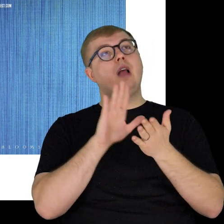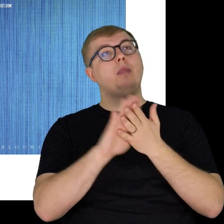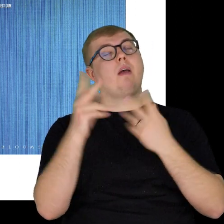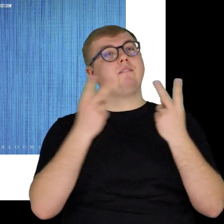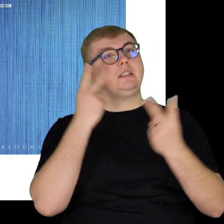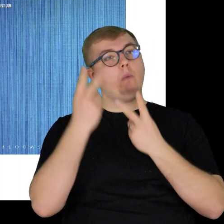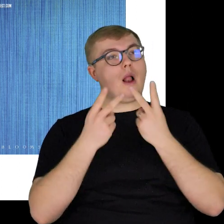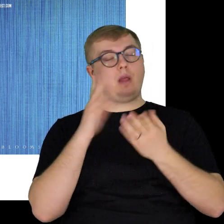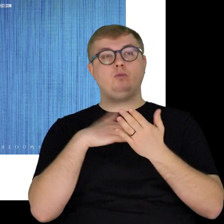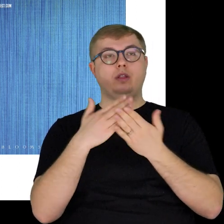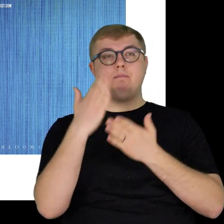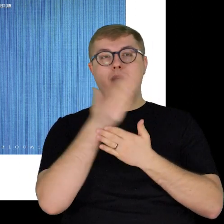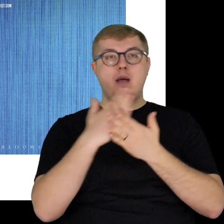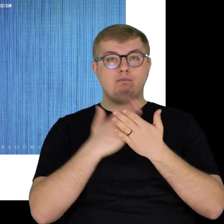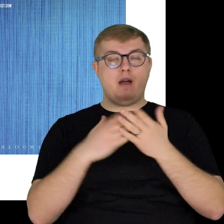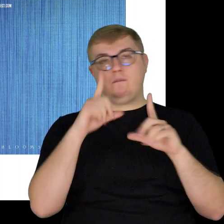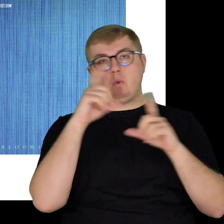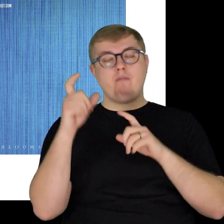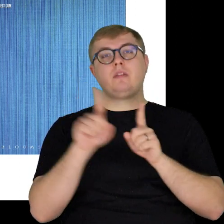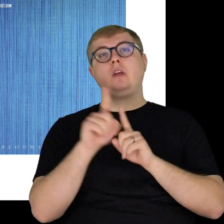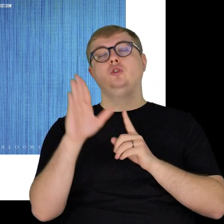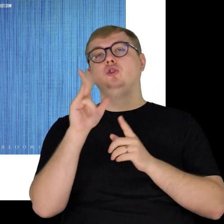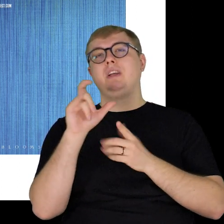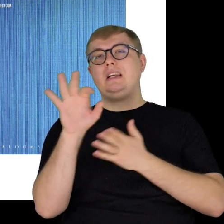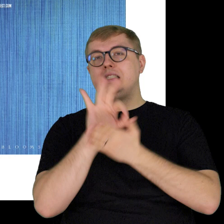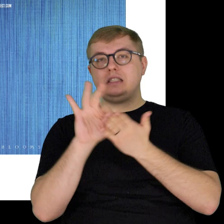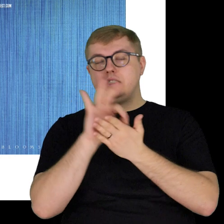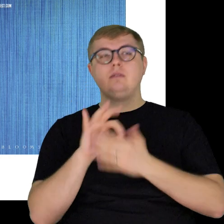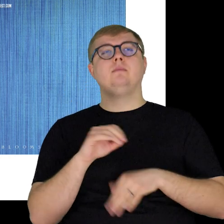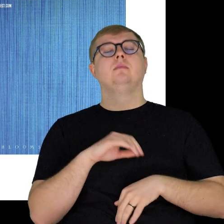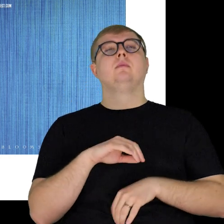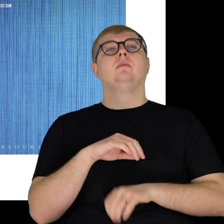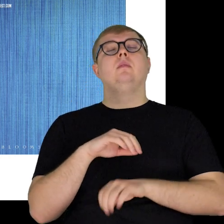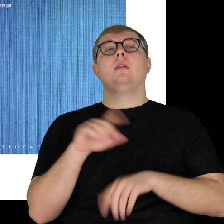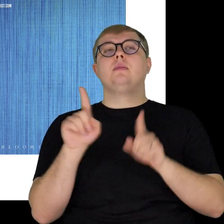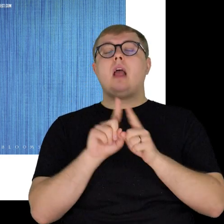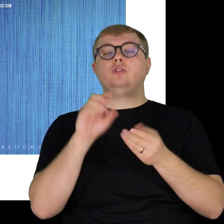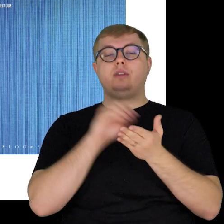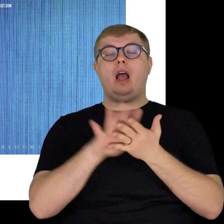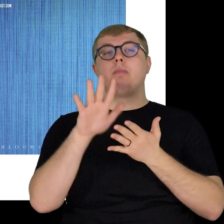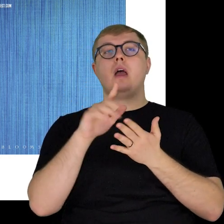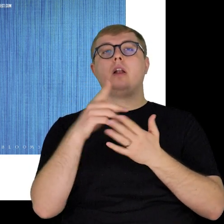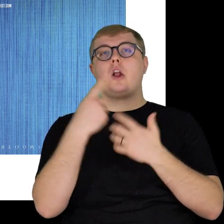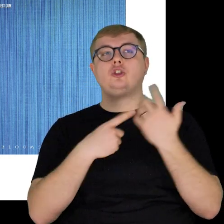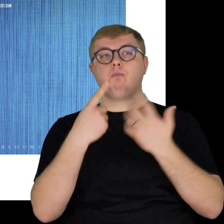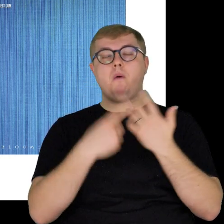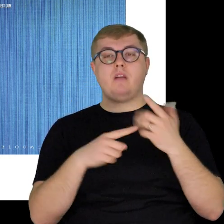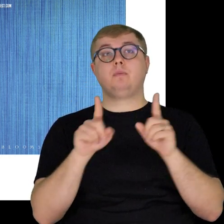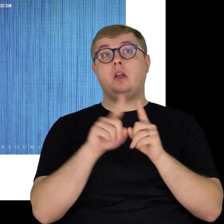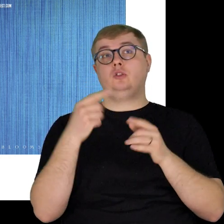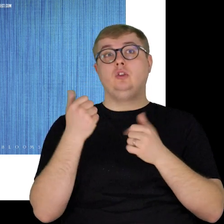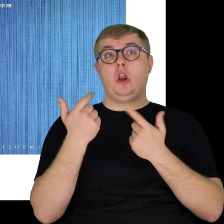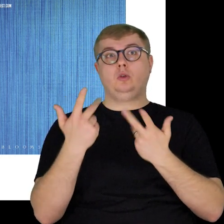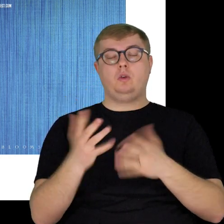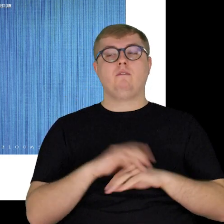mappings, sketches, and so on, or also numerical data, like more quantitative